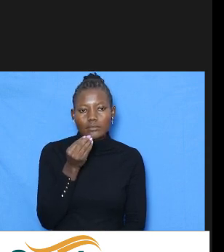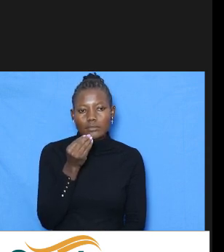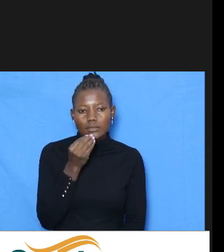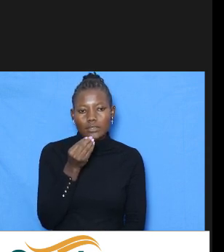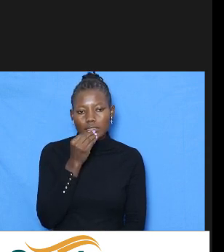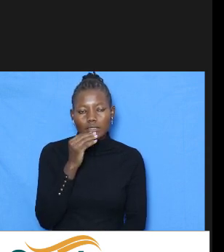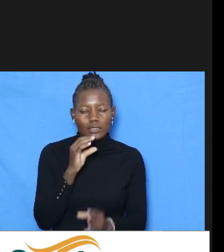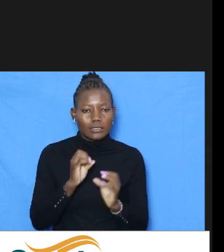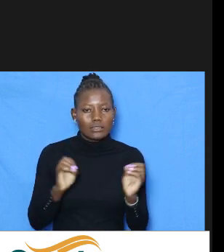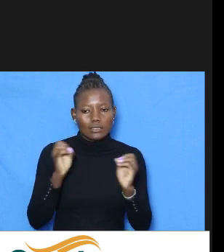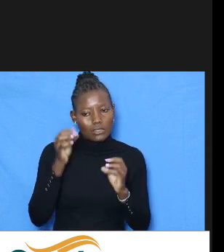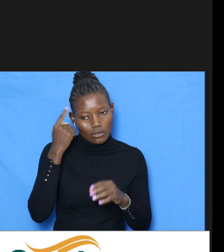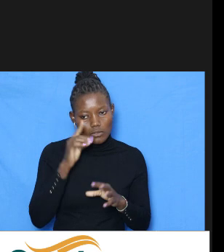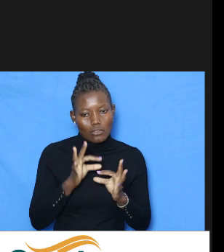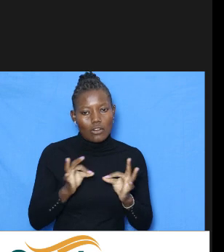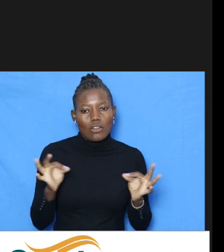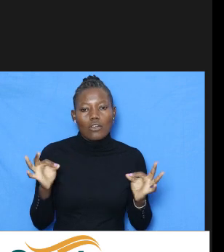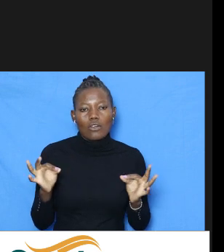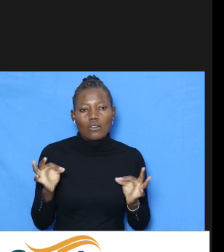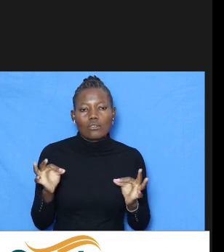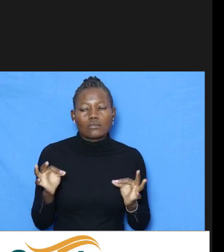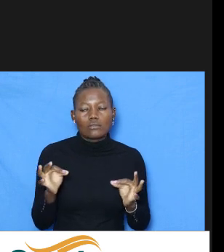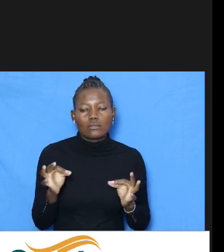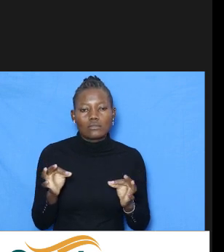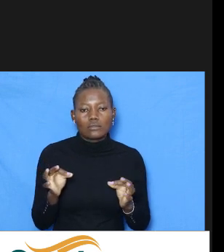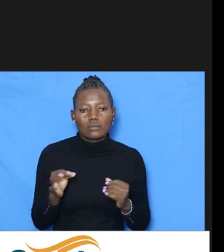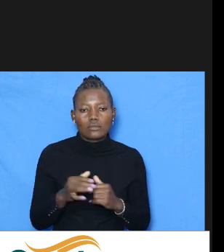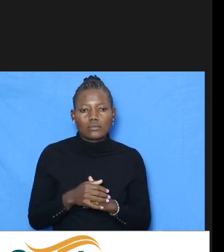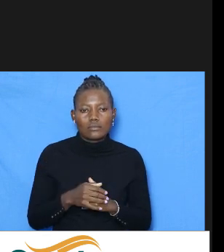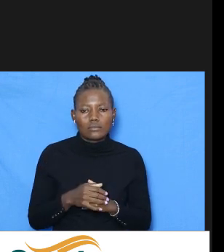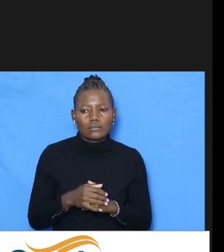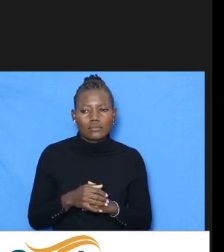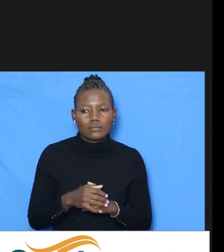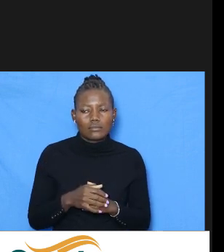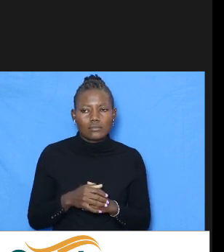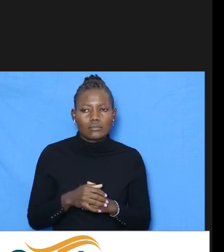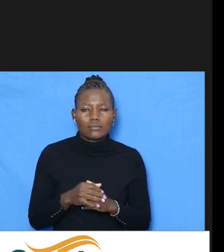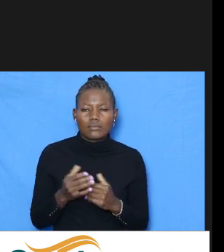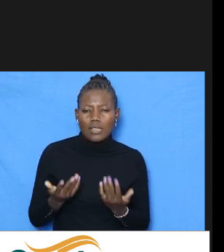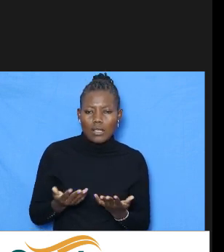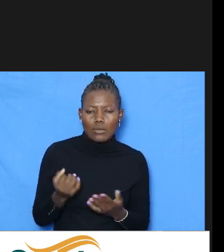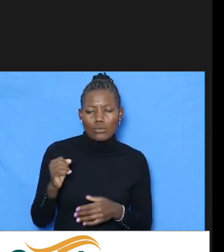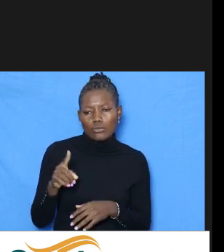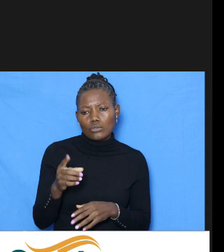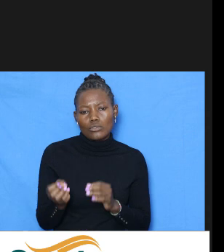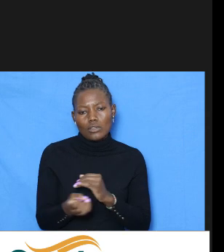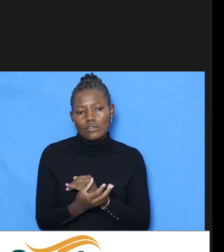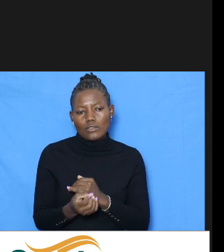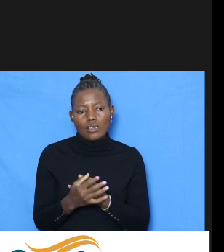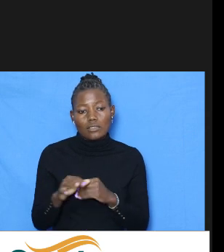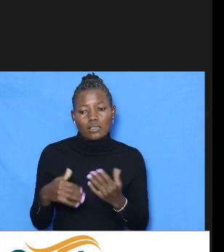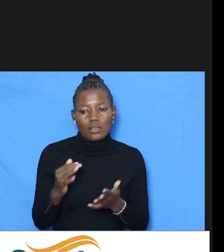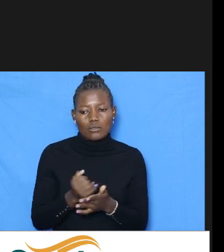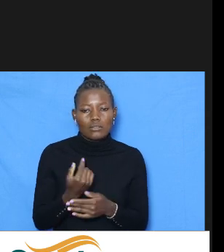without food, just at weight, is how could you advise on how somebody can